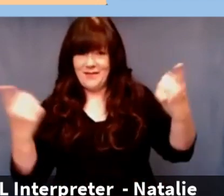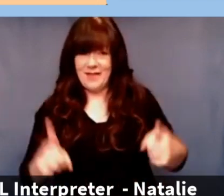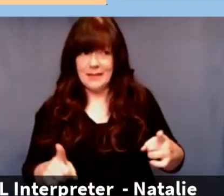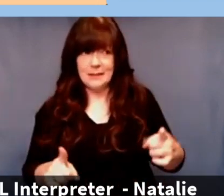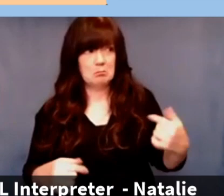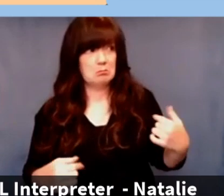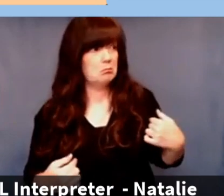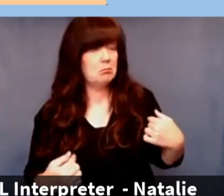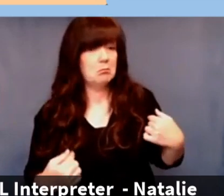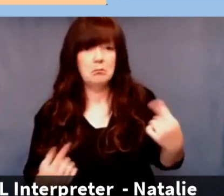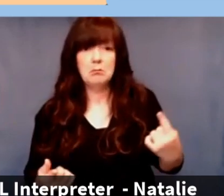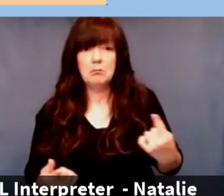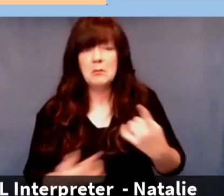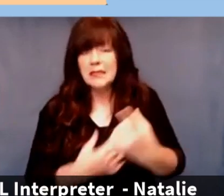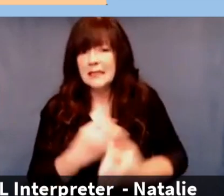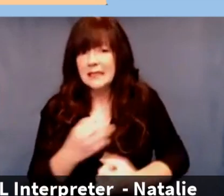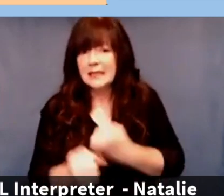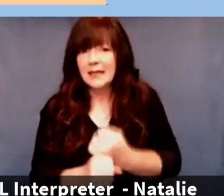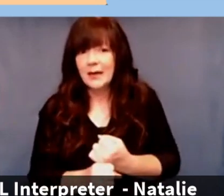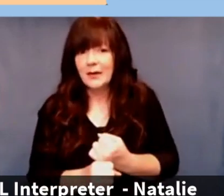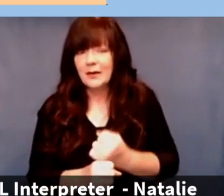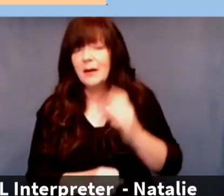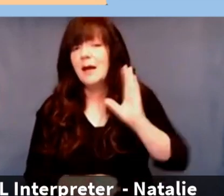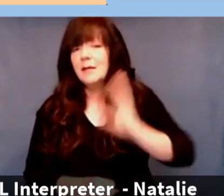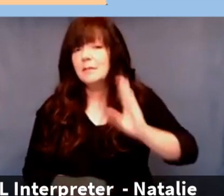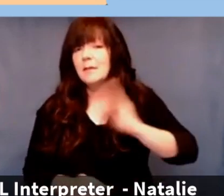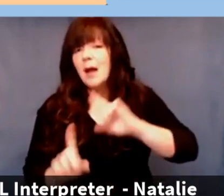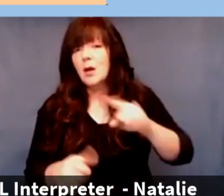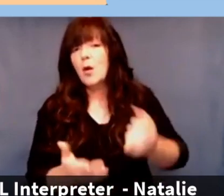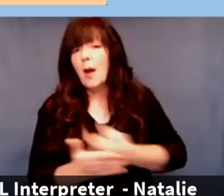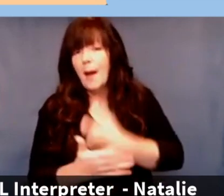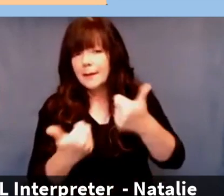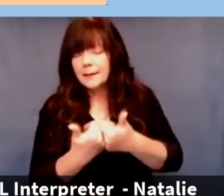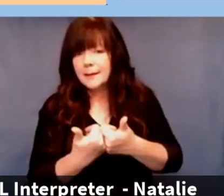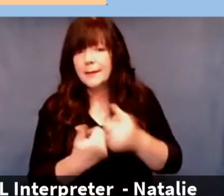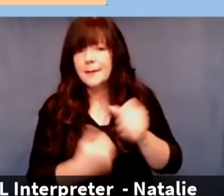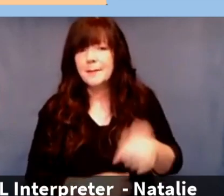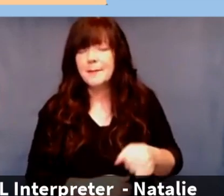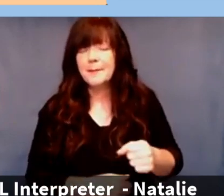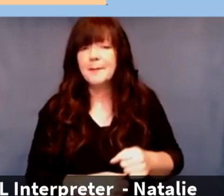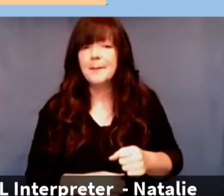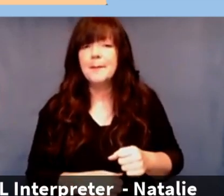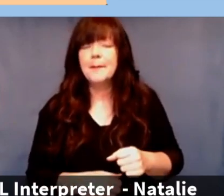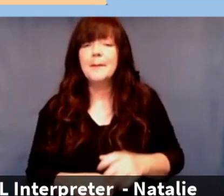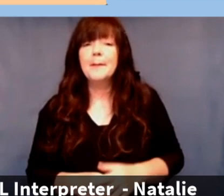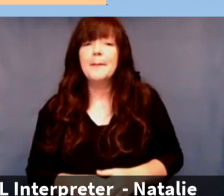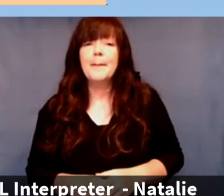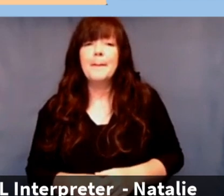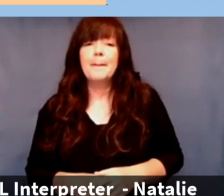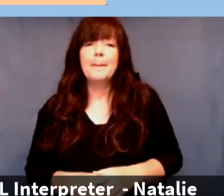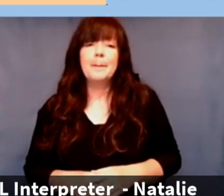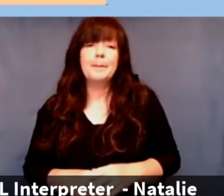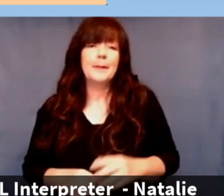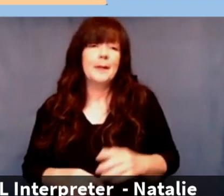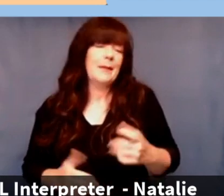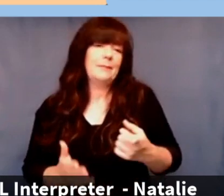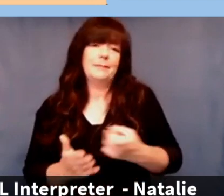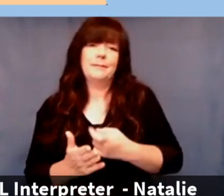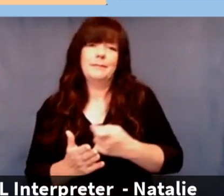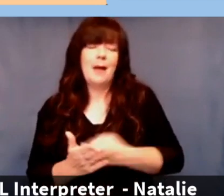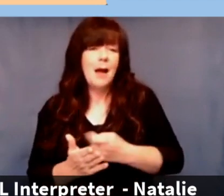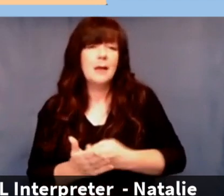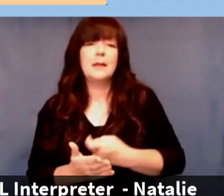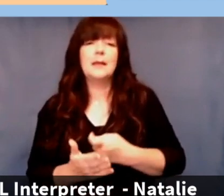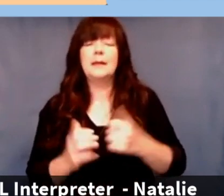in about a year. Like I used to always go to hockey games and stuff like that in the past, hockey games or basketball